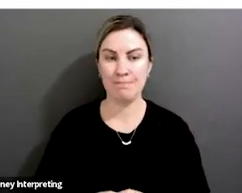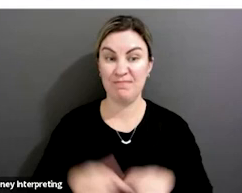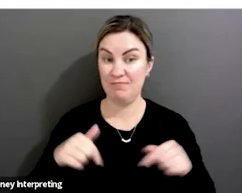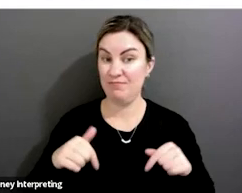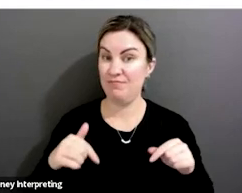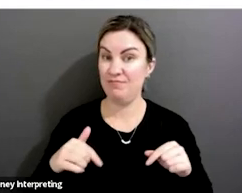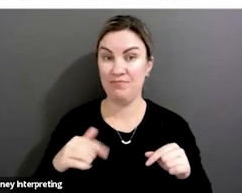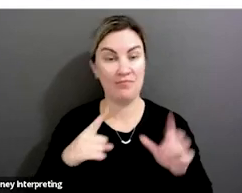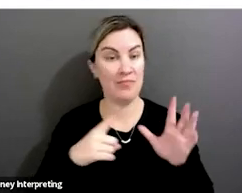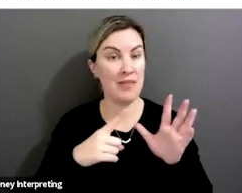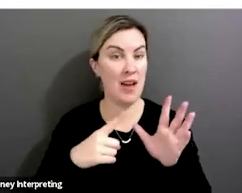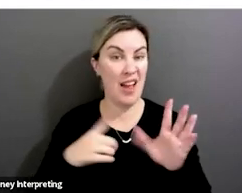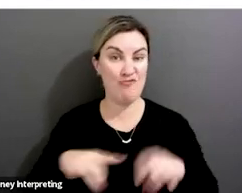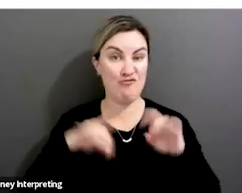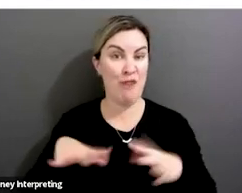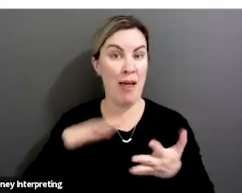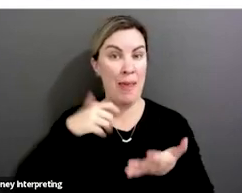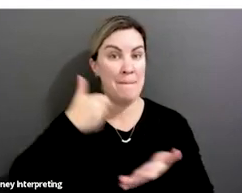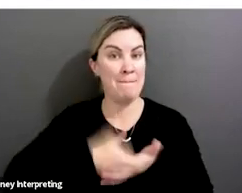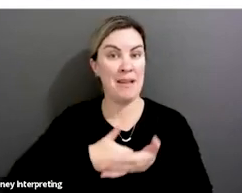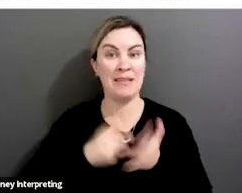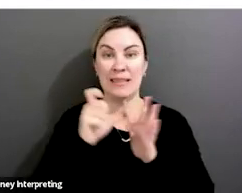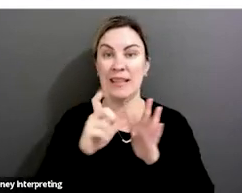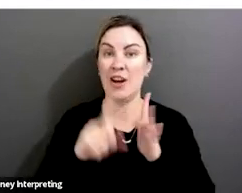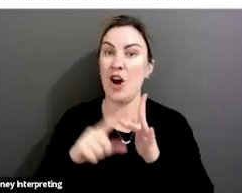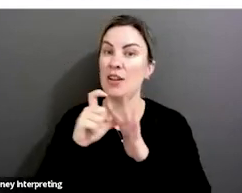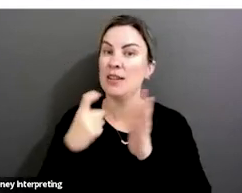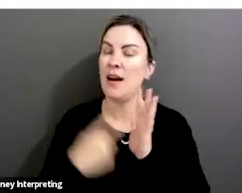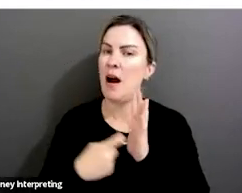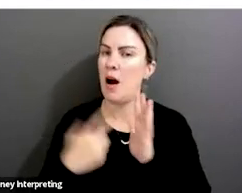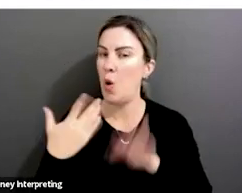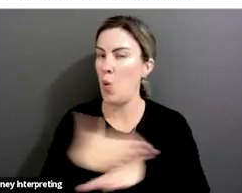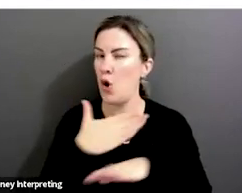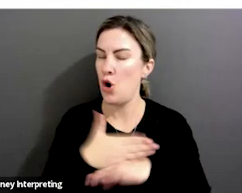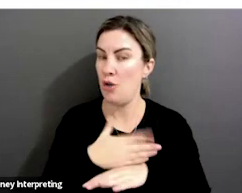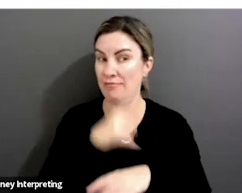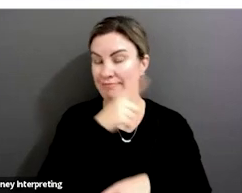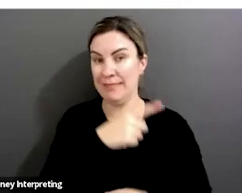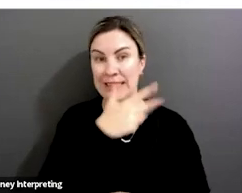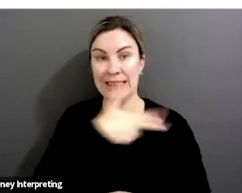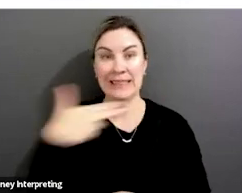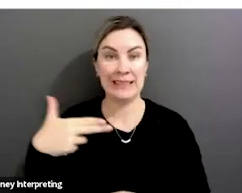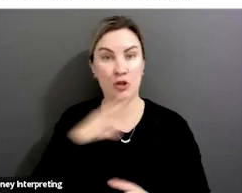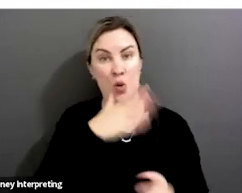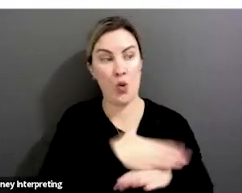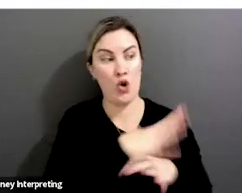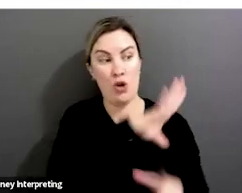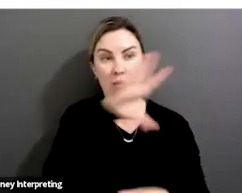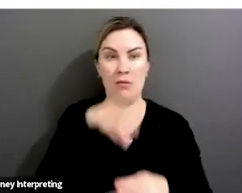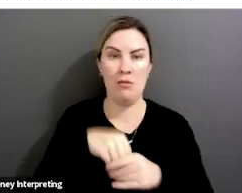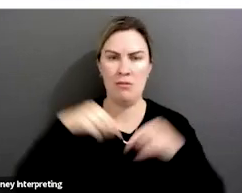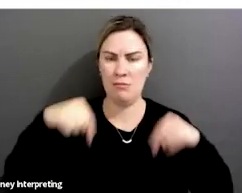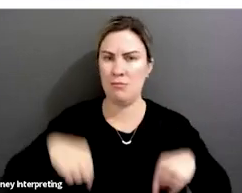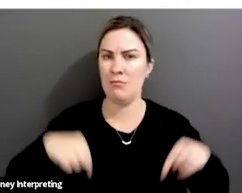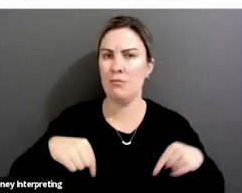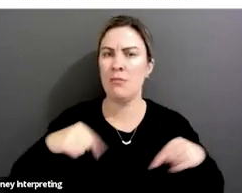DIDRR research 2 years of work that we were doing in Indonesia, bringing those 3 sectors together to learn and work together about